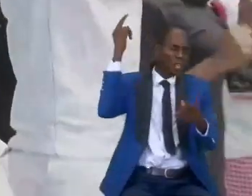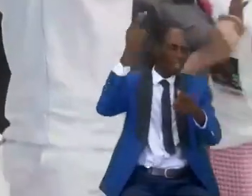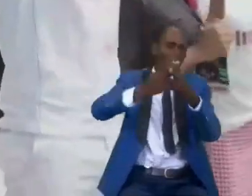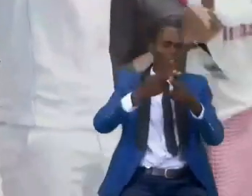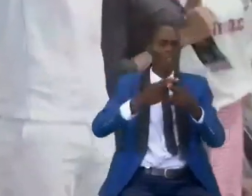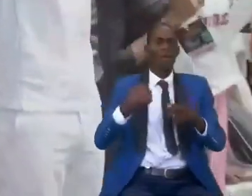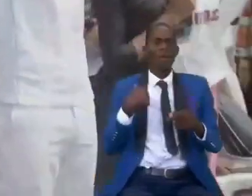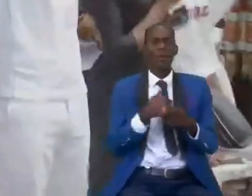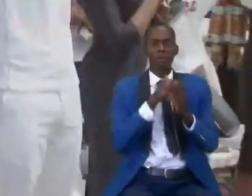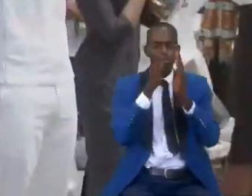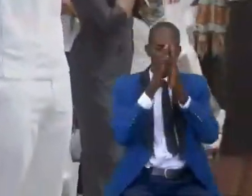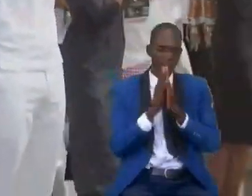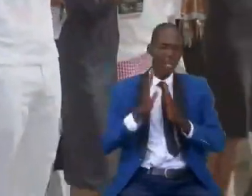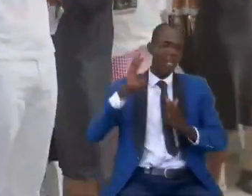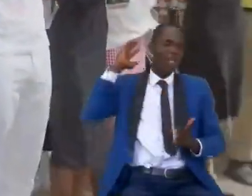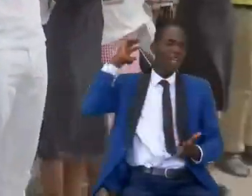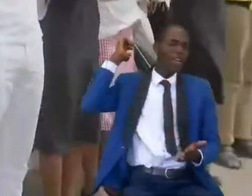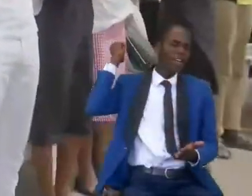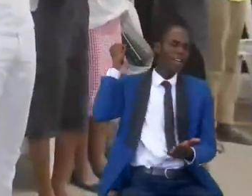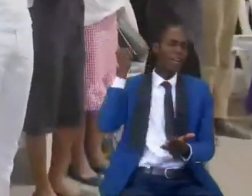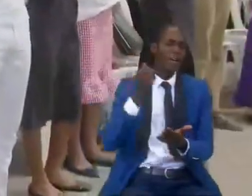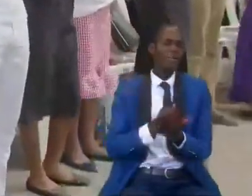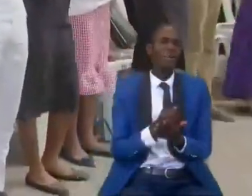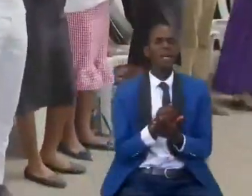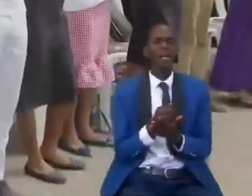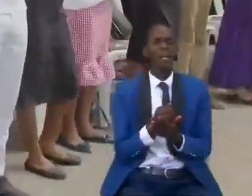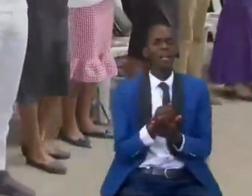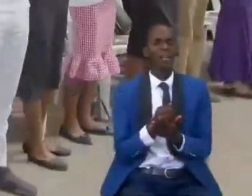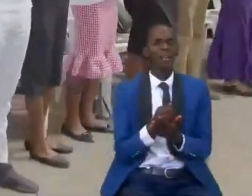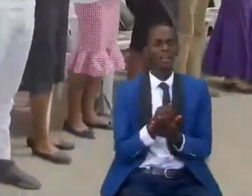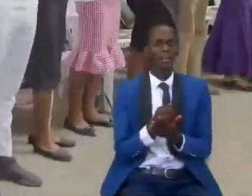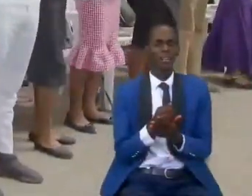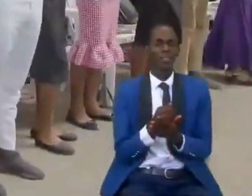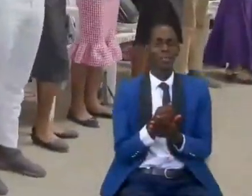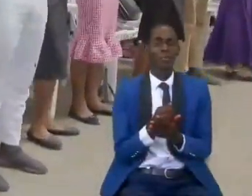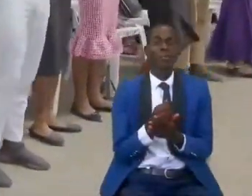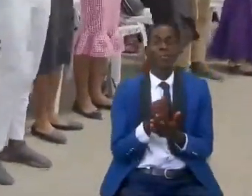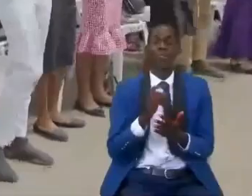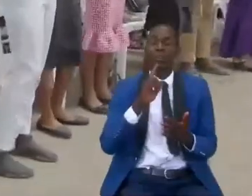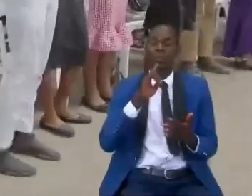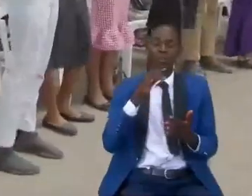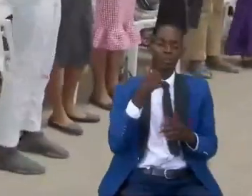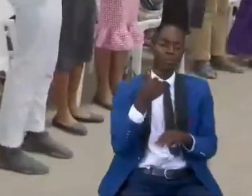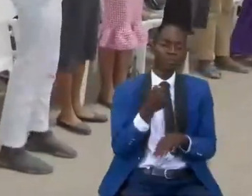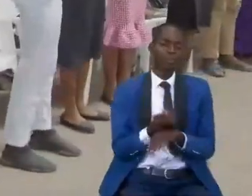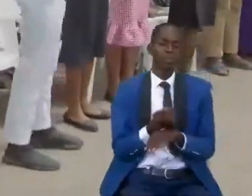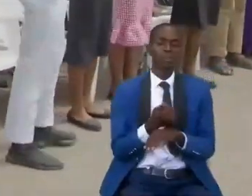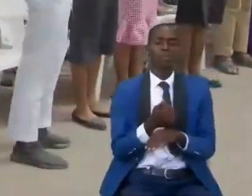Confirmation in every life in Jesus' name.